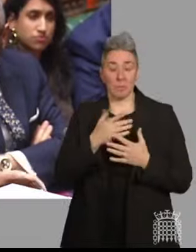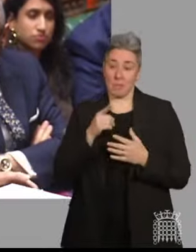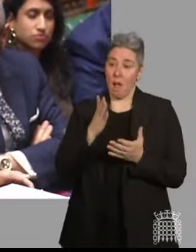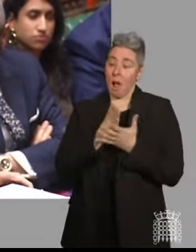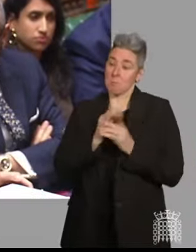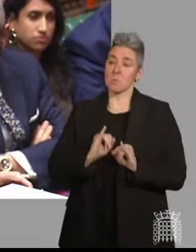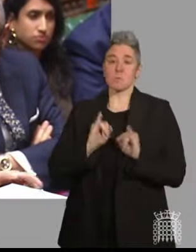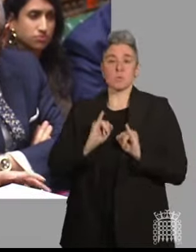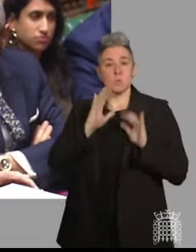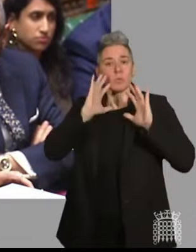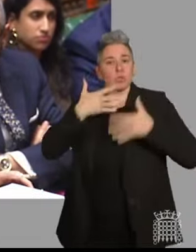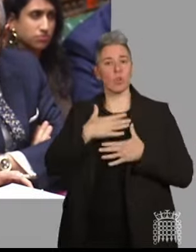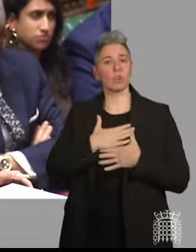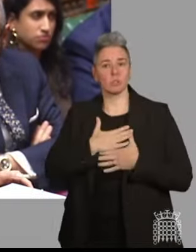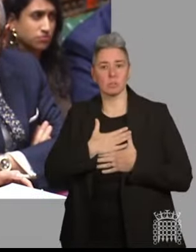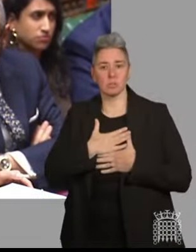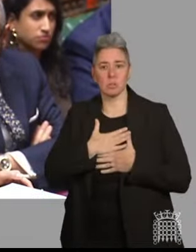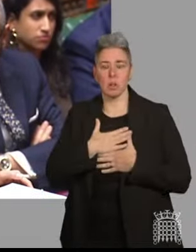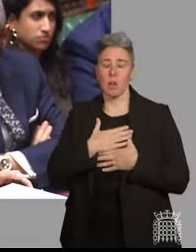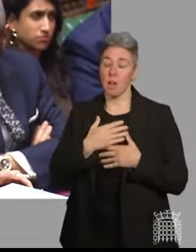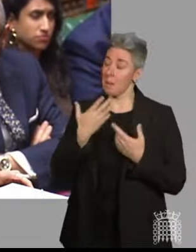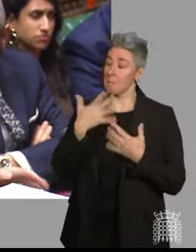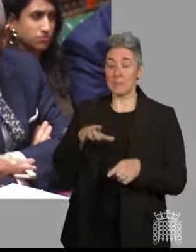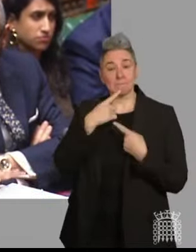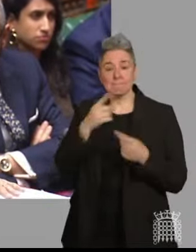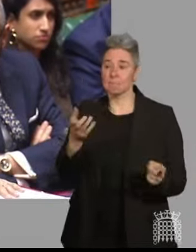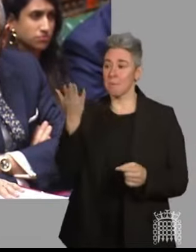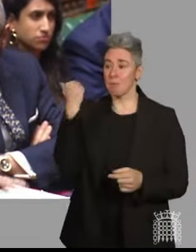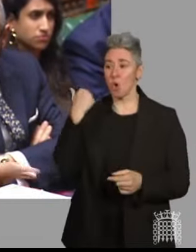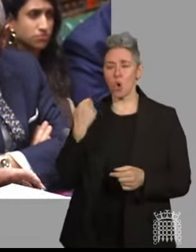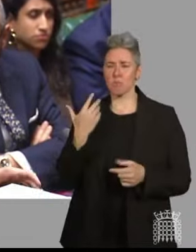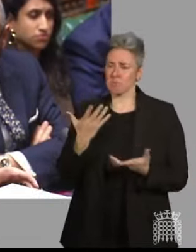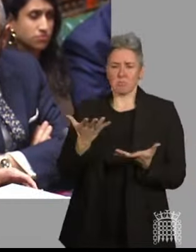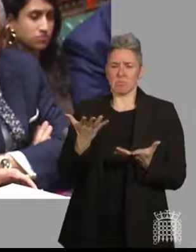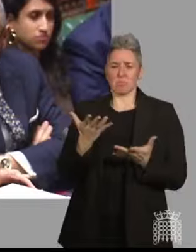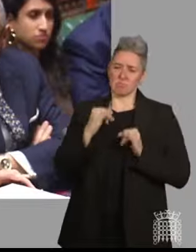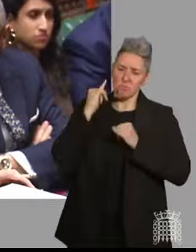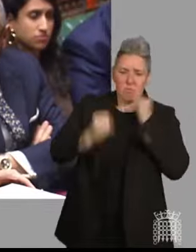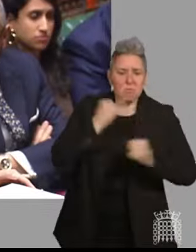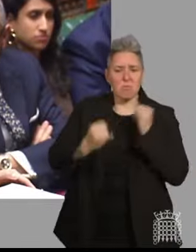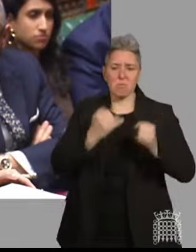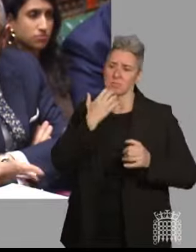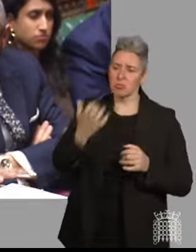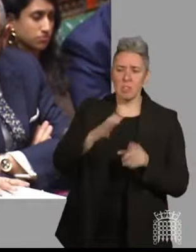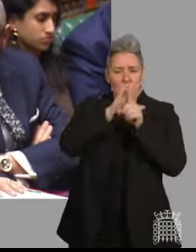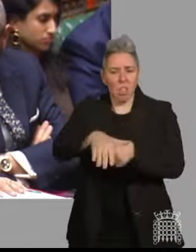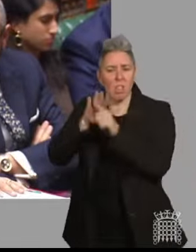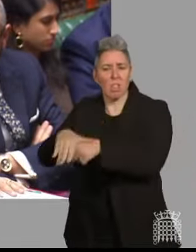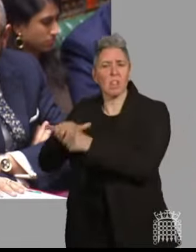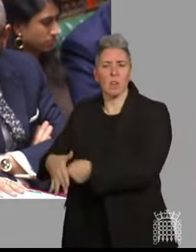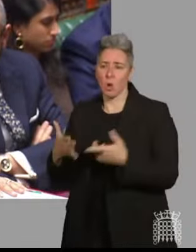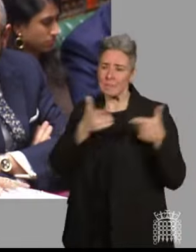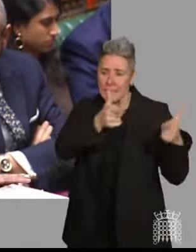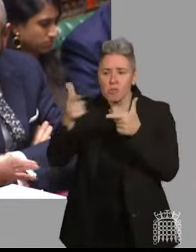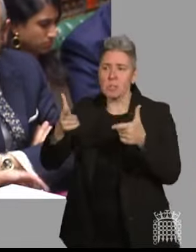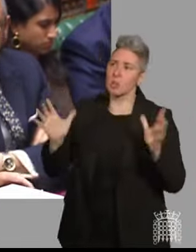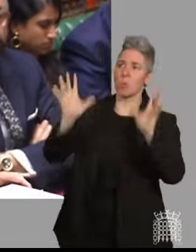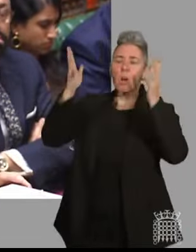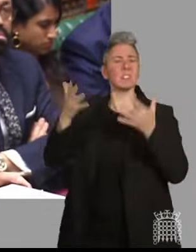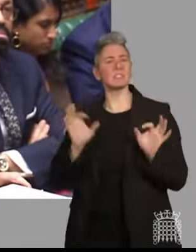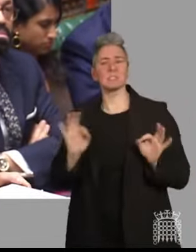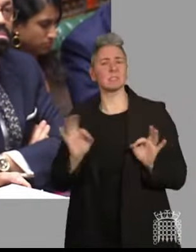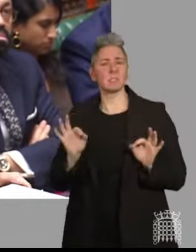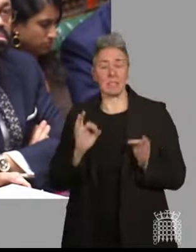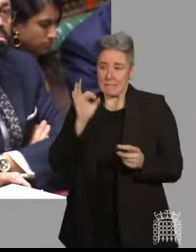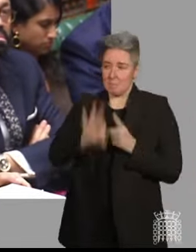for anti-Semitism or glorification of terrorism in Britain, especially in our classrooms. And that's why we welcome the recent report from